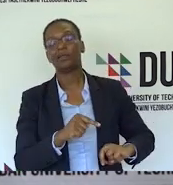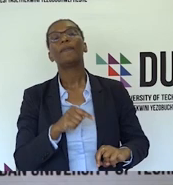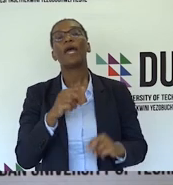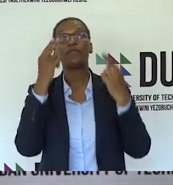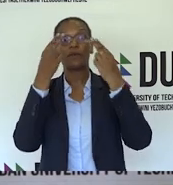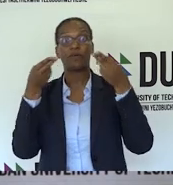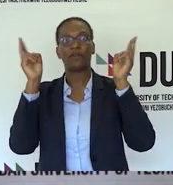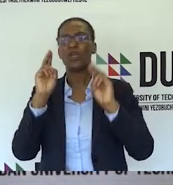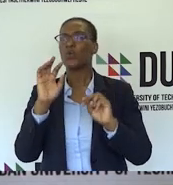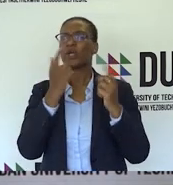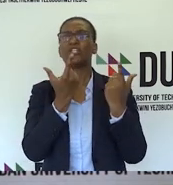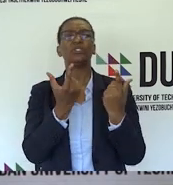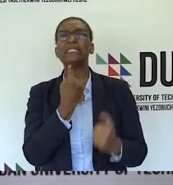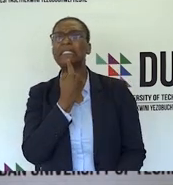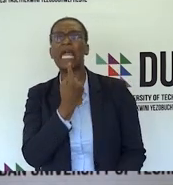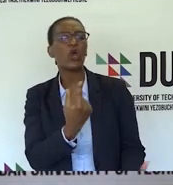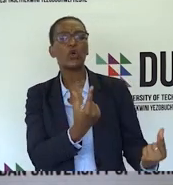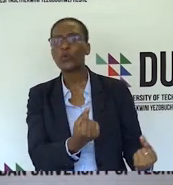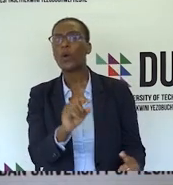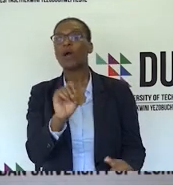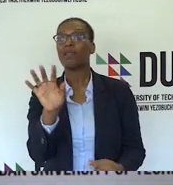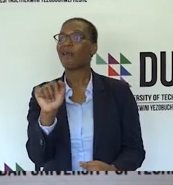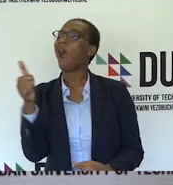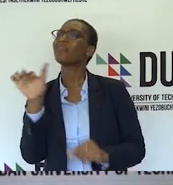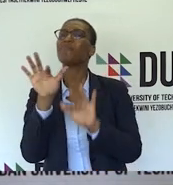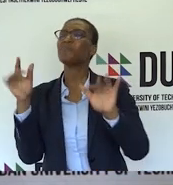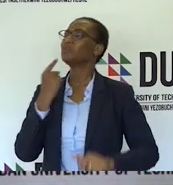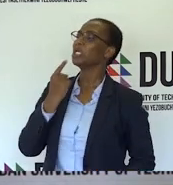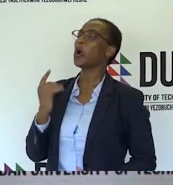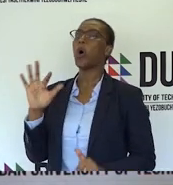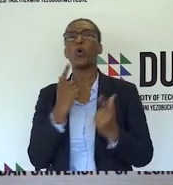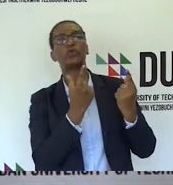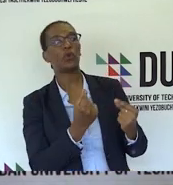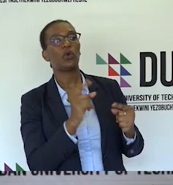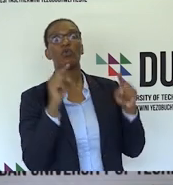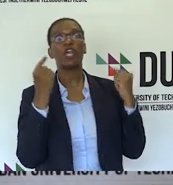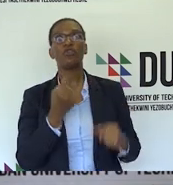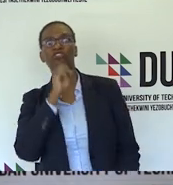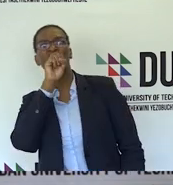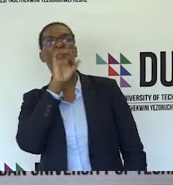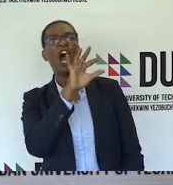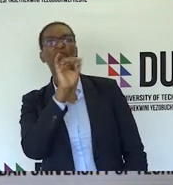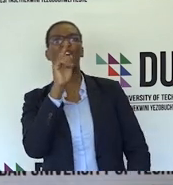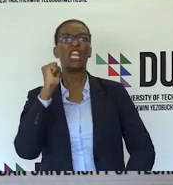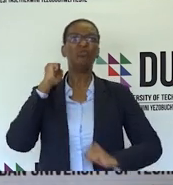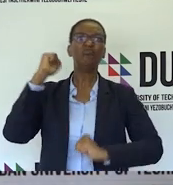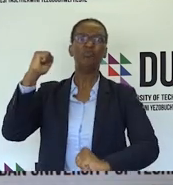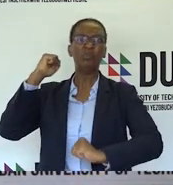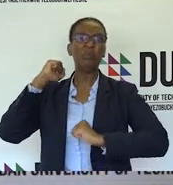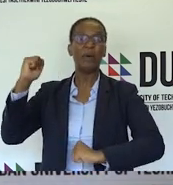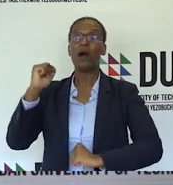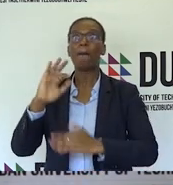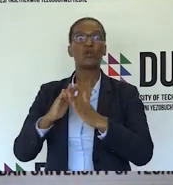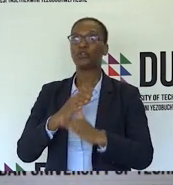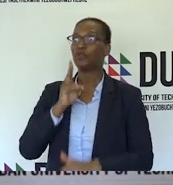just say or do as others say or do. You don't just shout old and hackneyed slogans